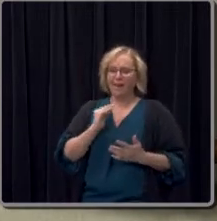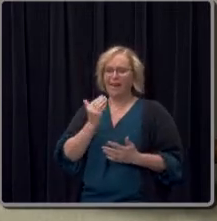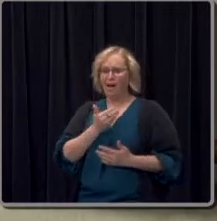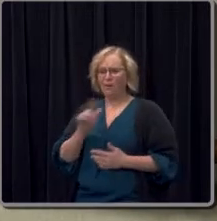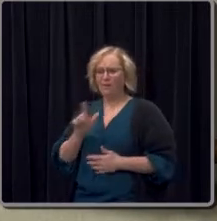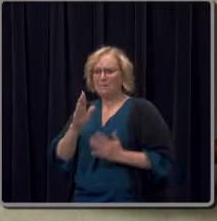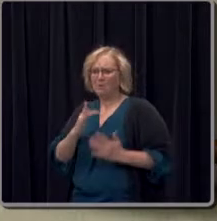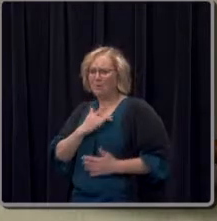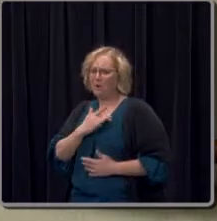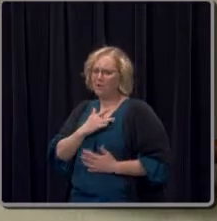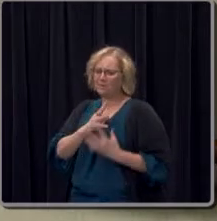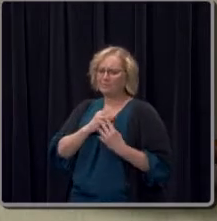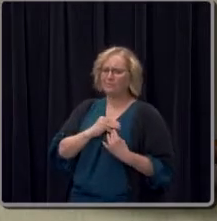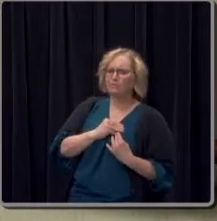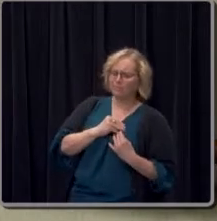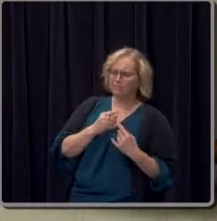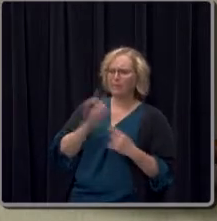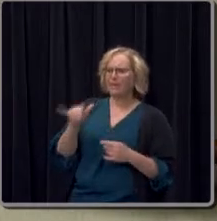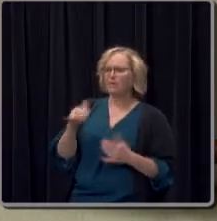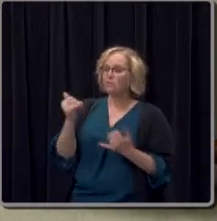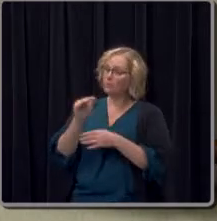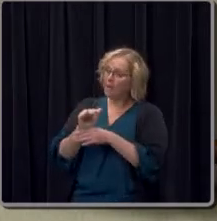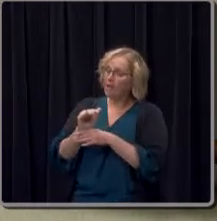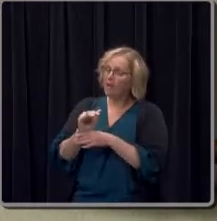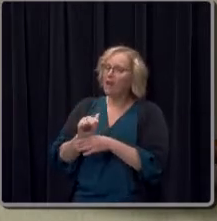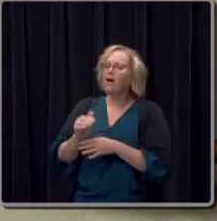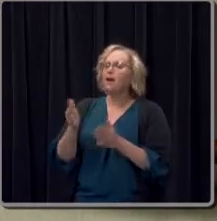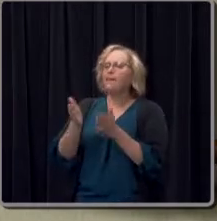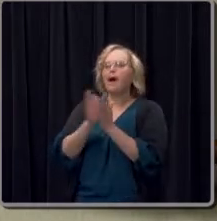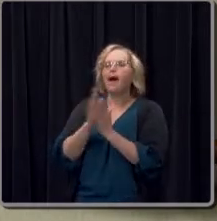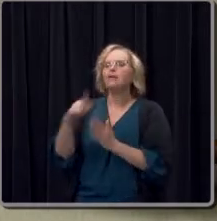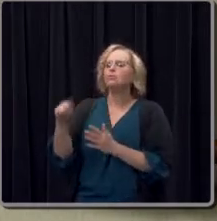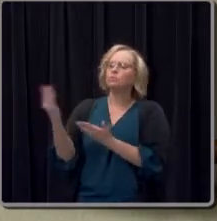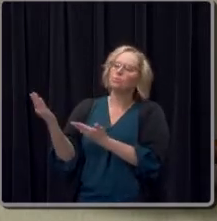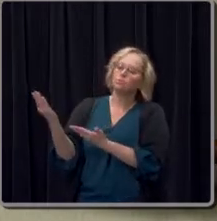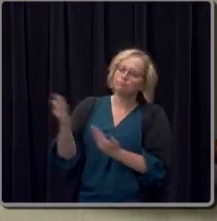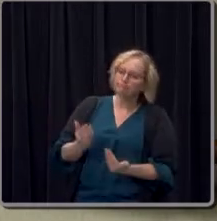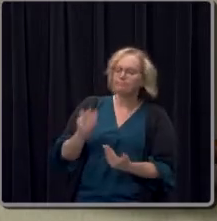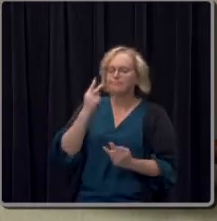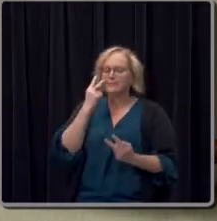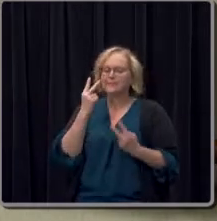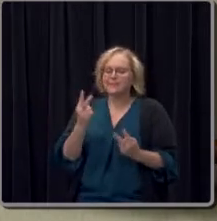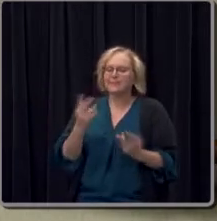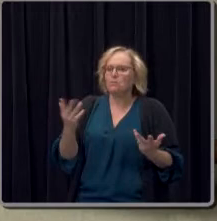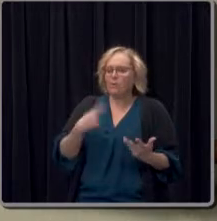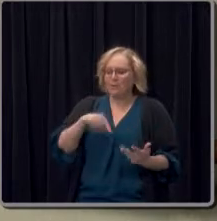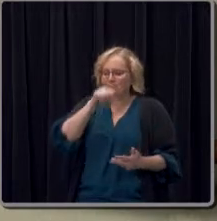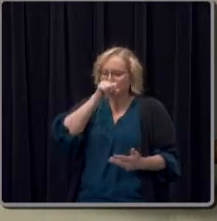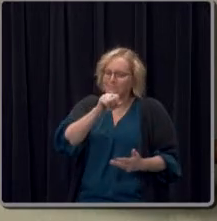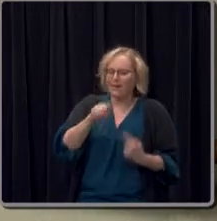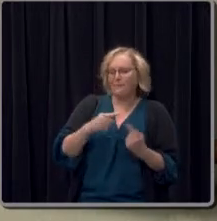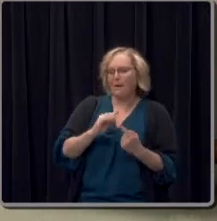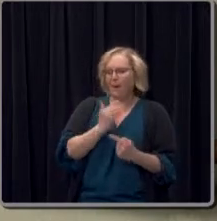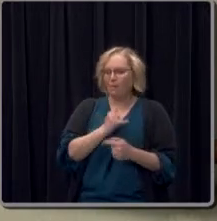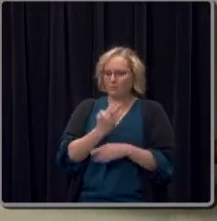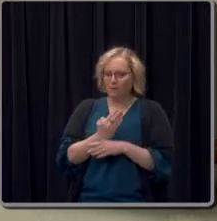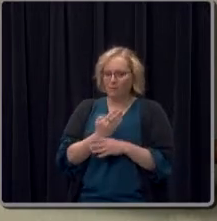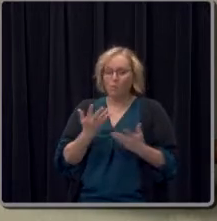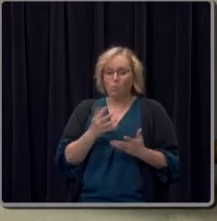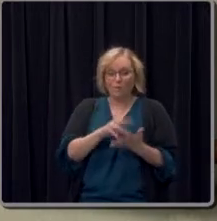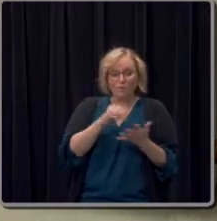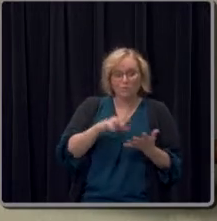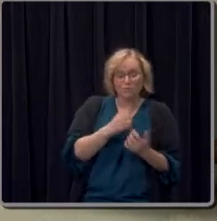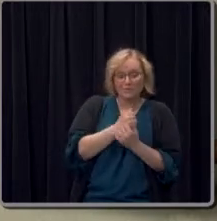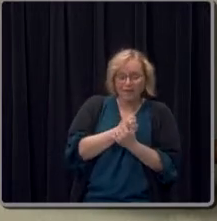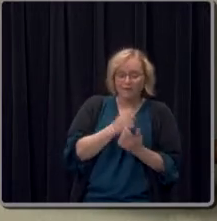So tonight, I invite you guys to come and see what we love about our job and what students love and the impact that we can have on them. It would